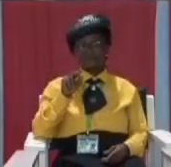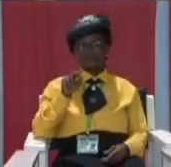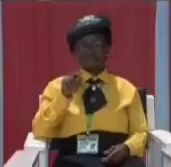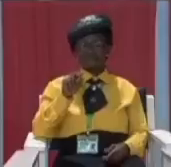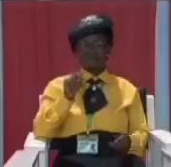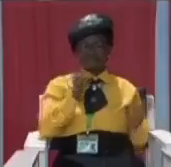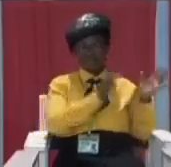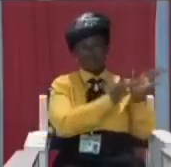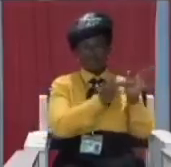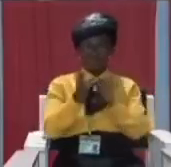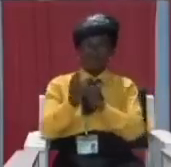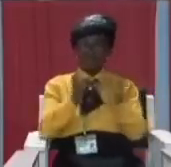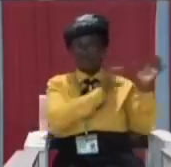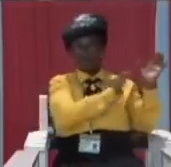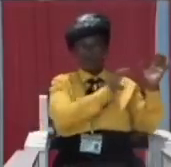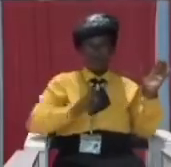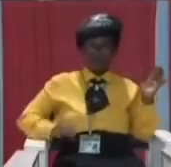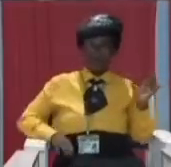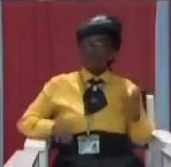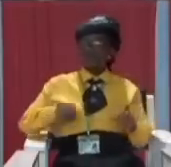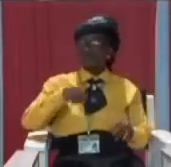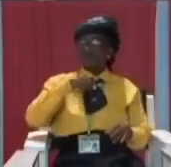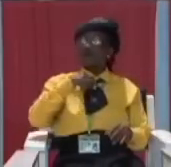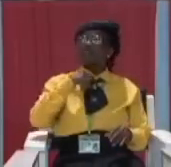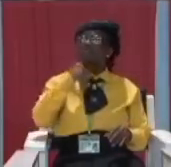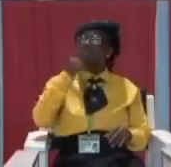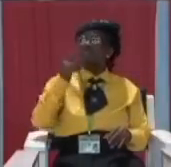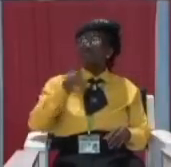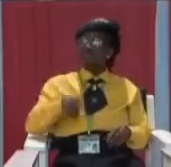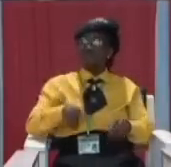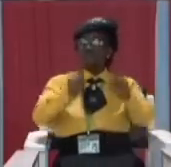23, Jesus Christ said to the disciples,